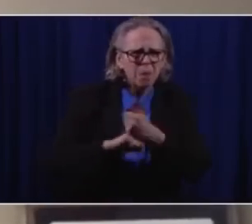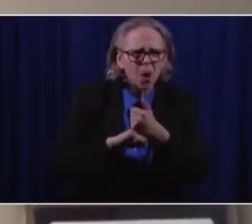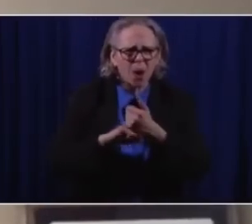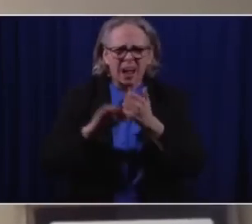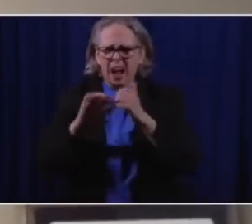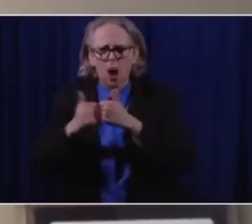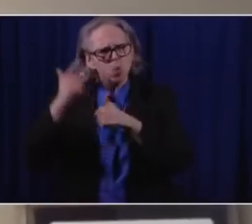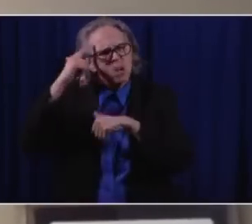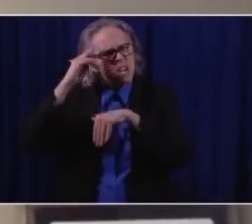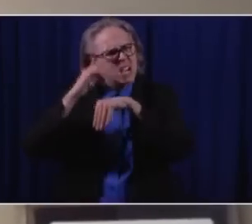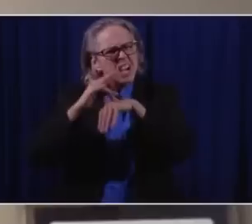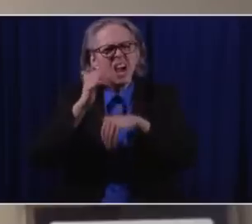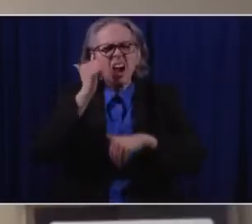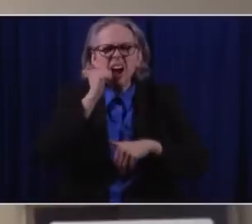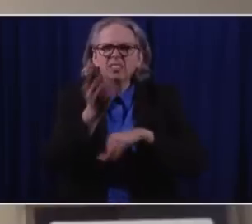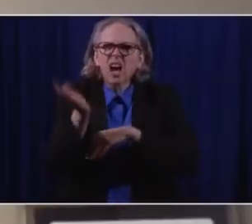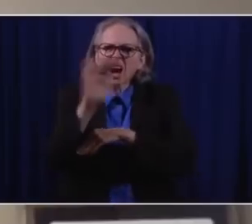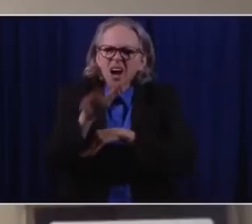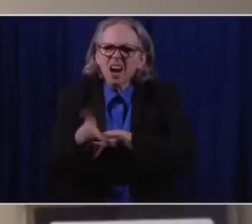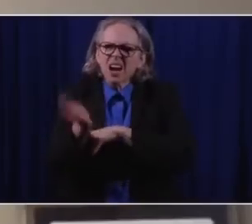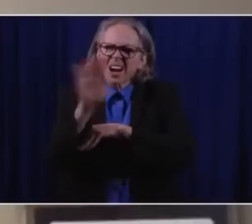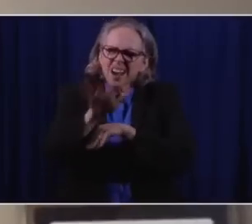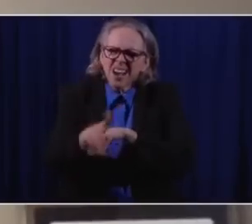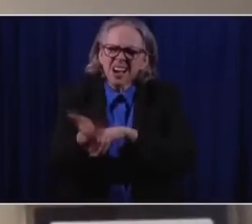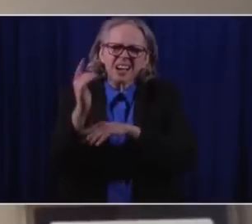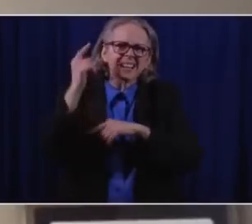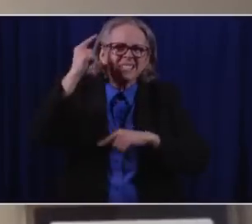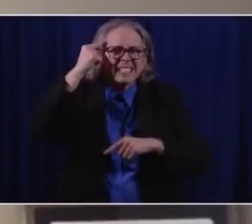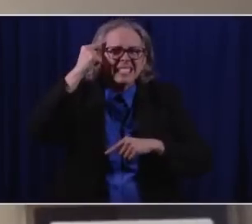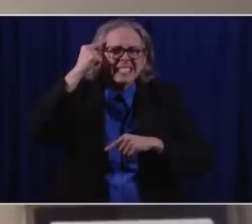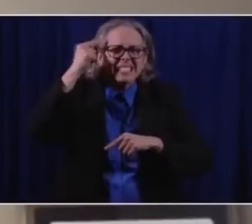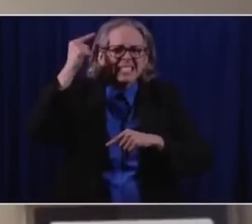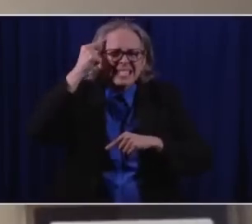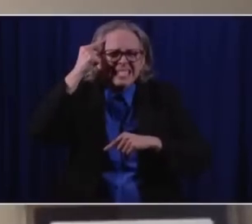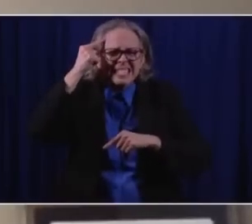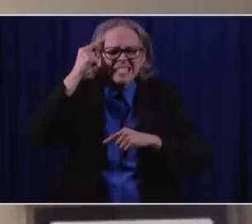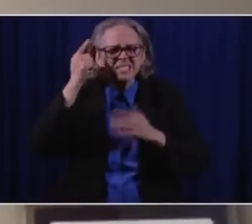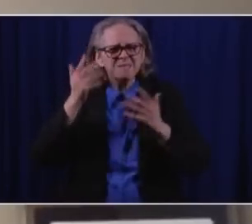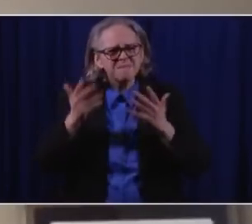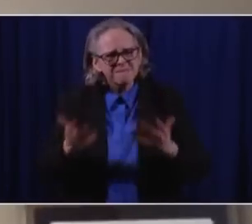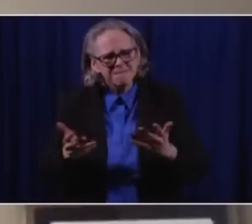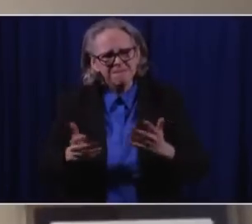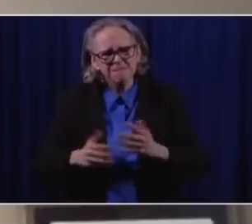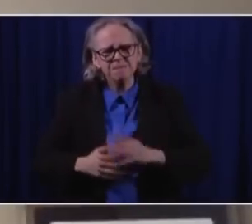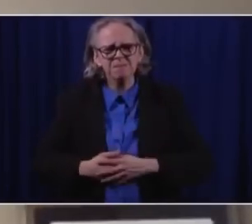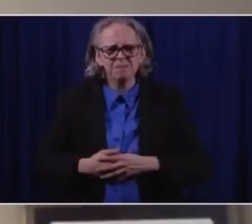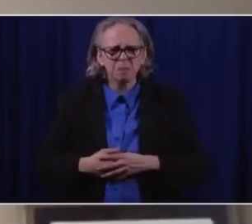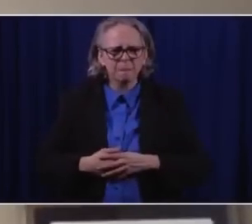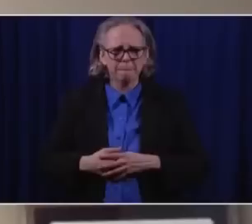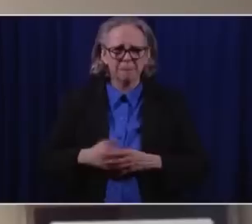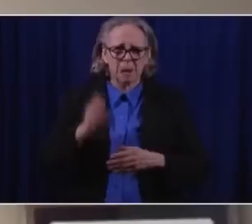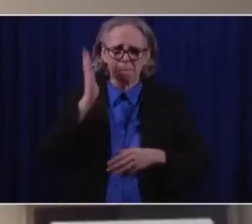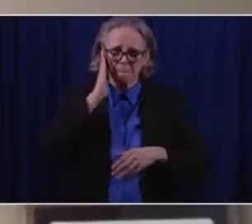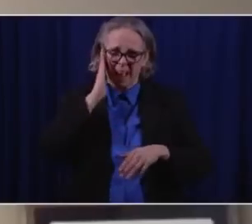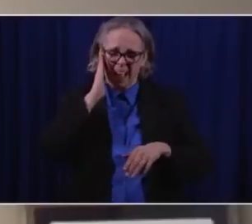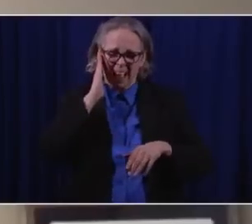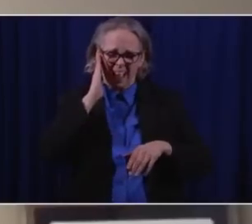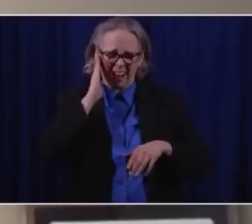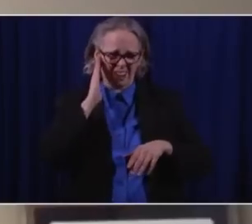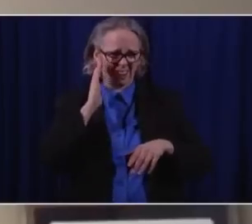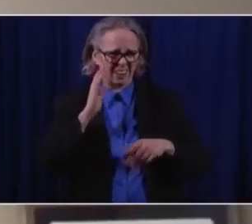who are caring for our patients and the people who support them? The answer to beds and staff, both of them are very